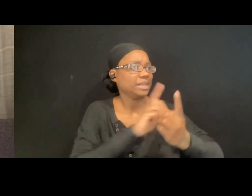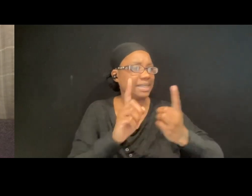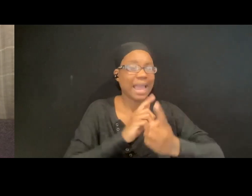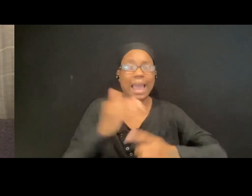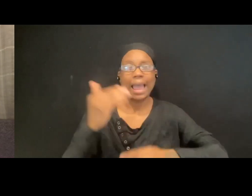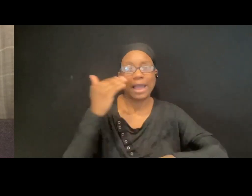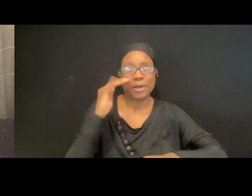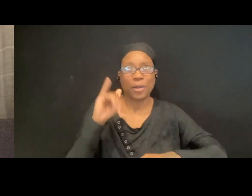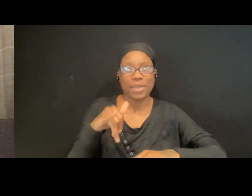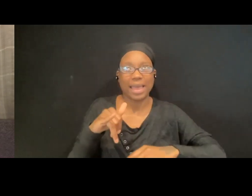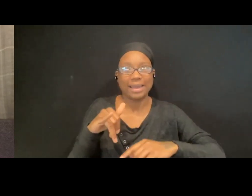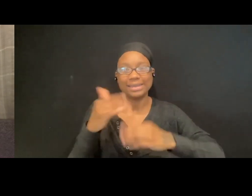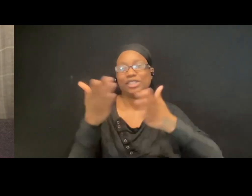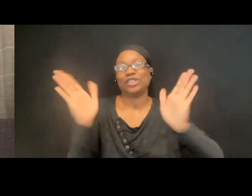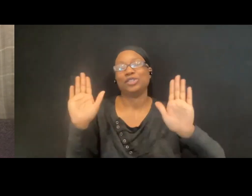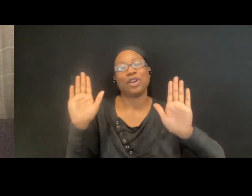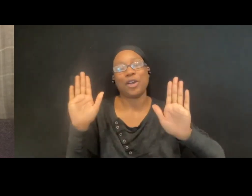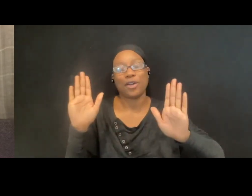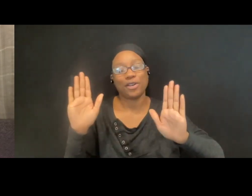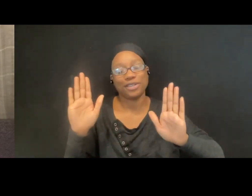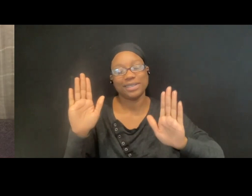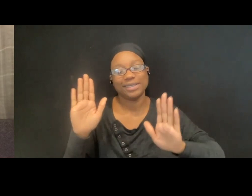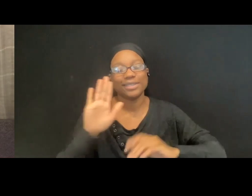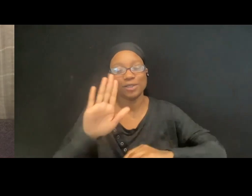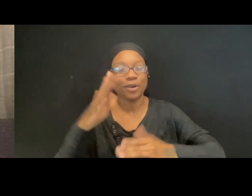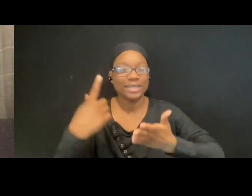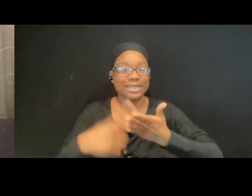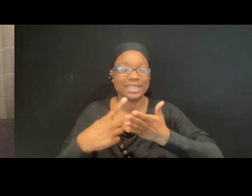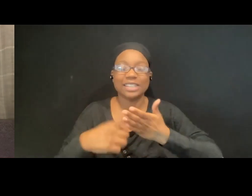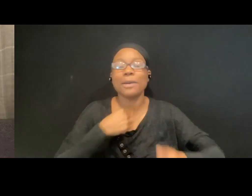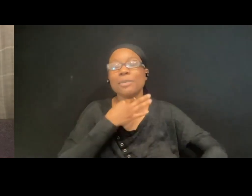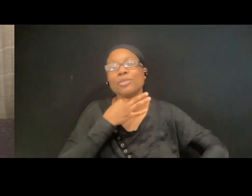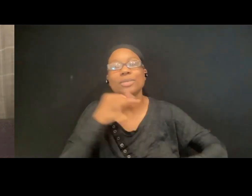the general gist of your talk, but I just wanted to hear a little bit more if you had anything to say.